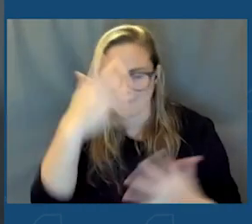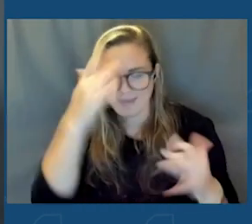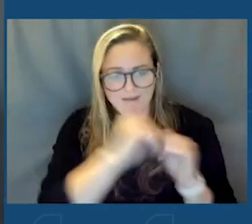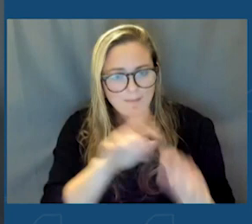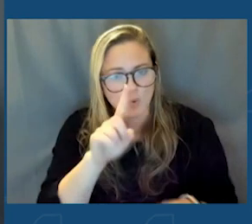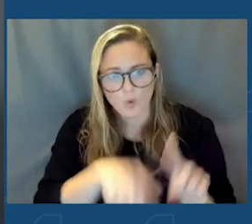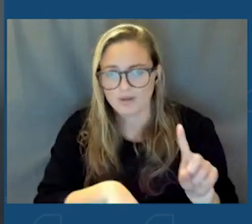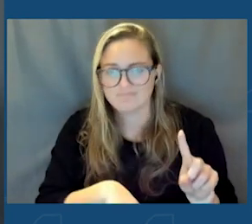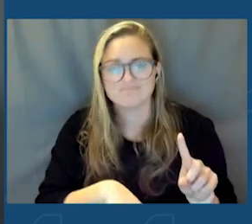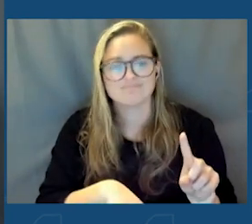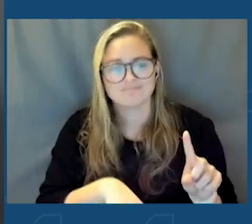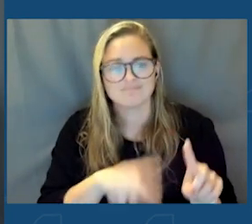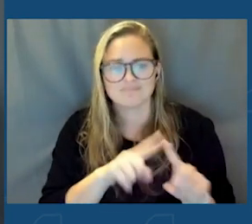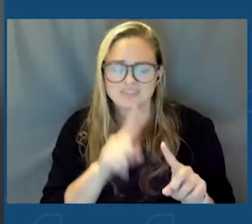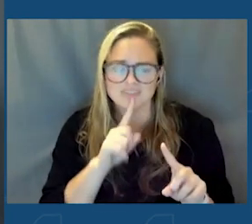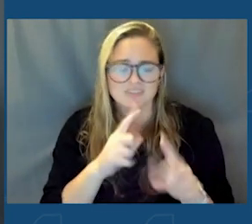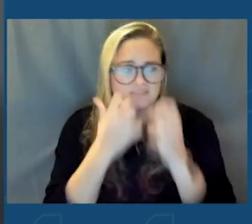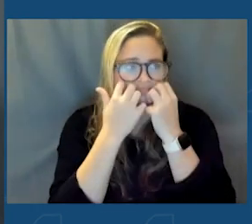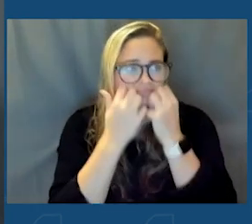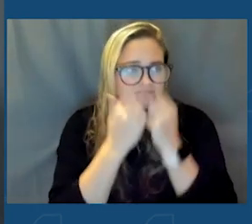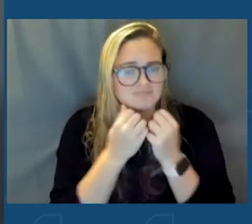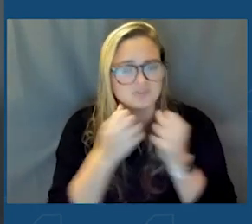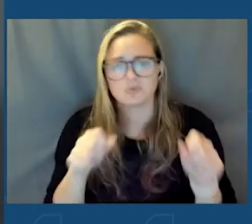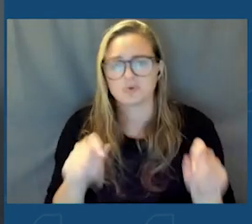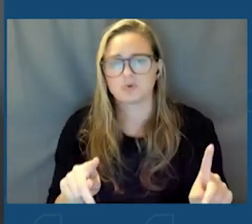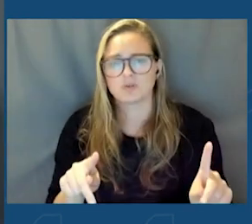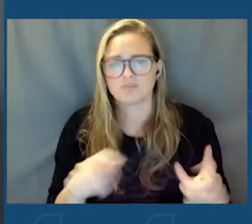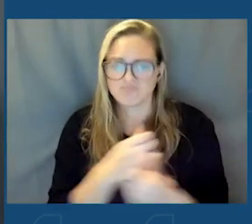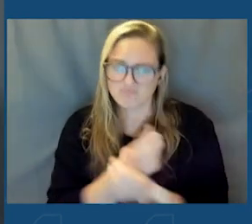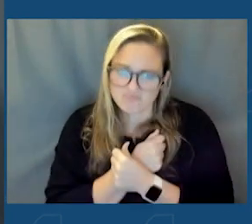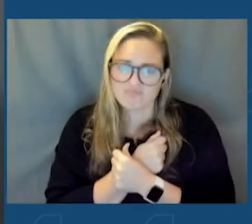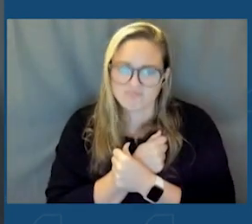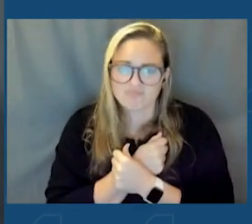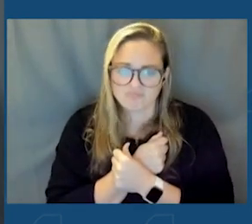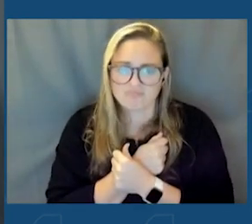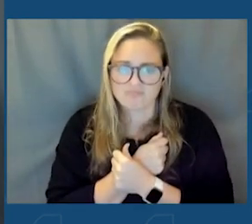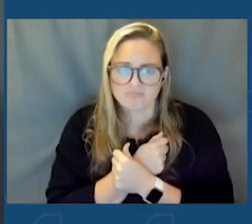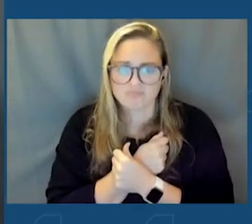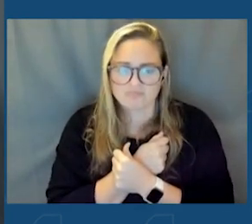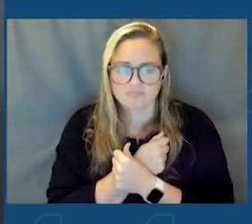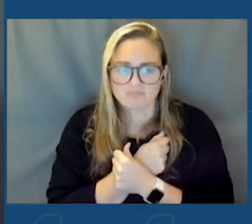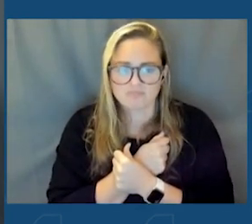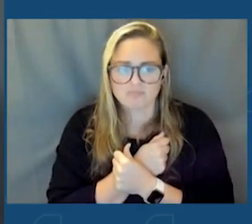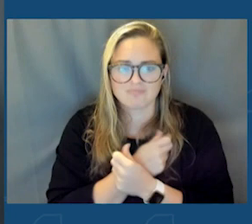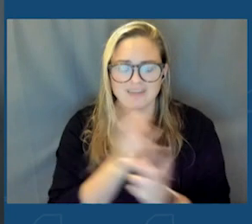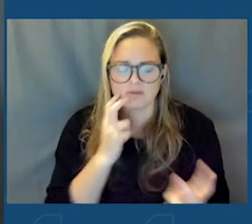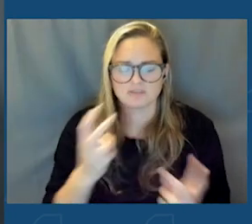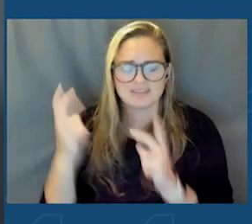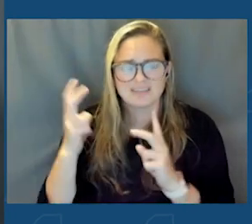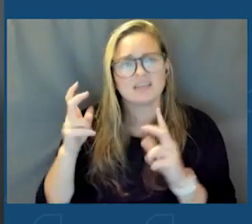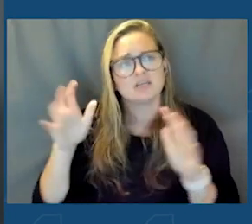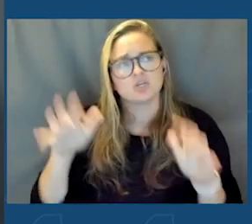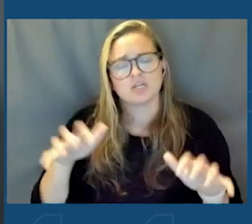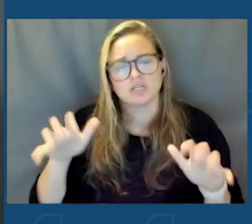cherish this opportunity to tell you how loved you are. And I was reflecting, sitting here as the rain was coming